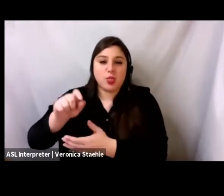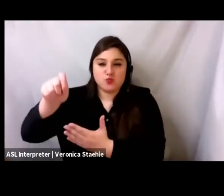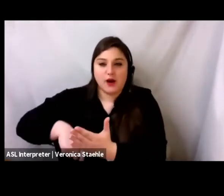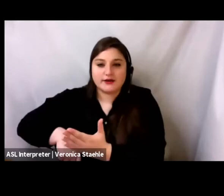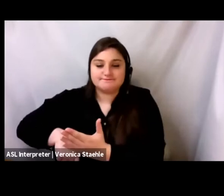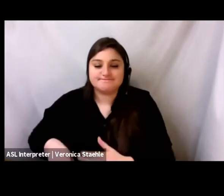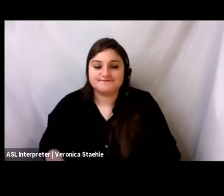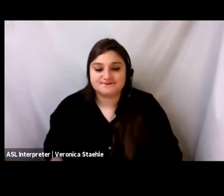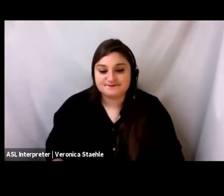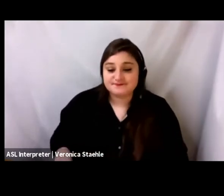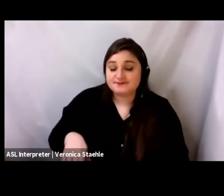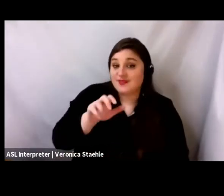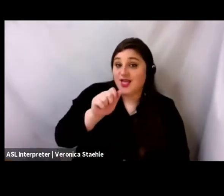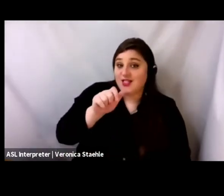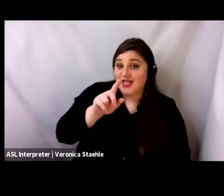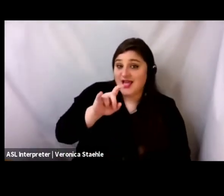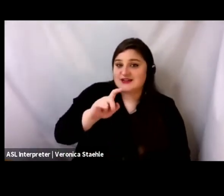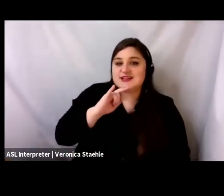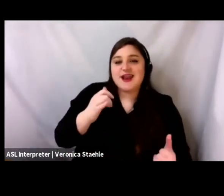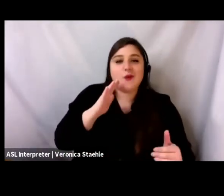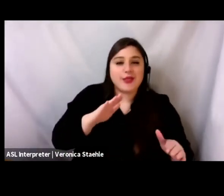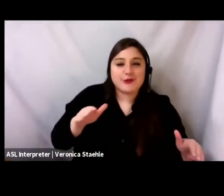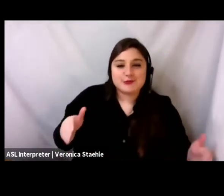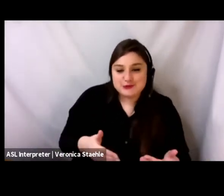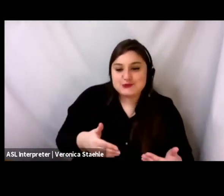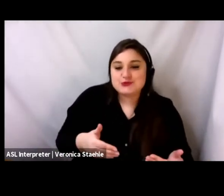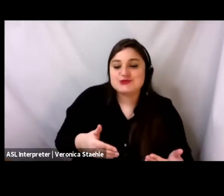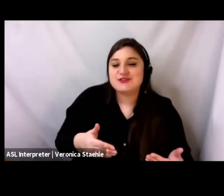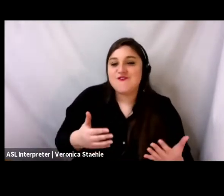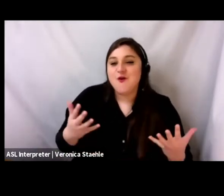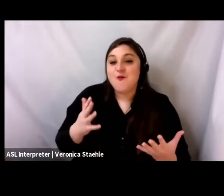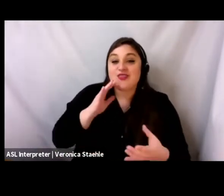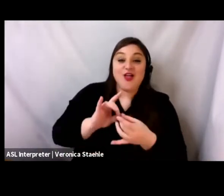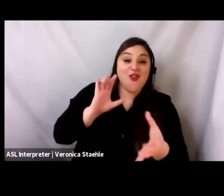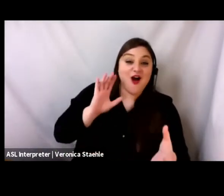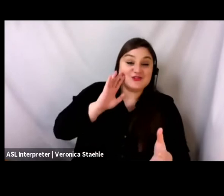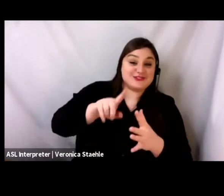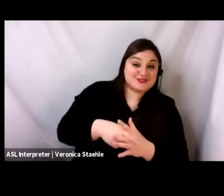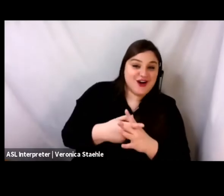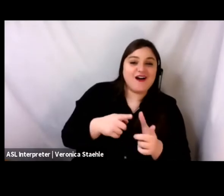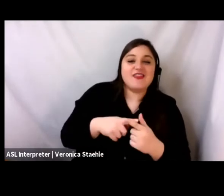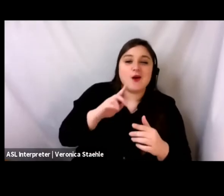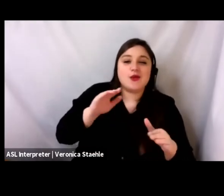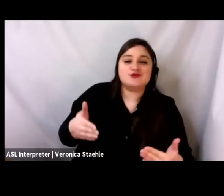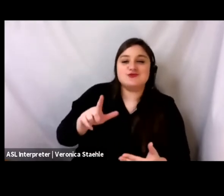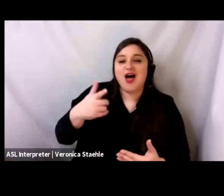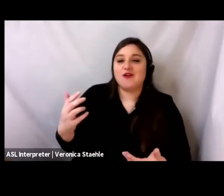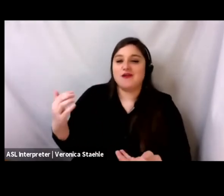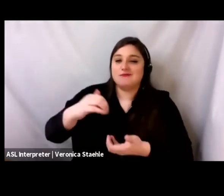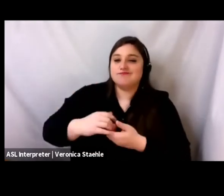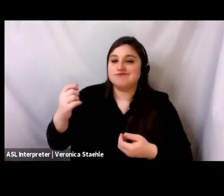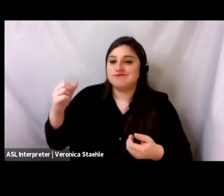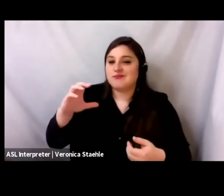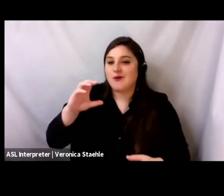briefly introduce you how the launch will unfold and then present the other collaborators that are with us tonight. So first we